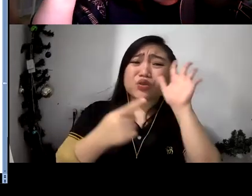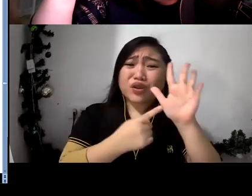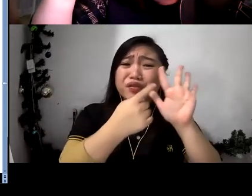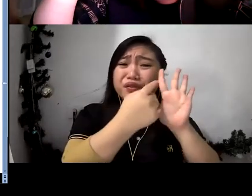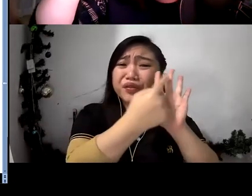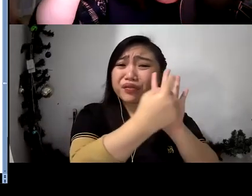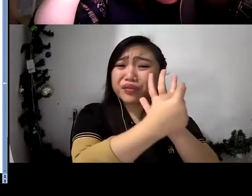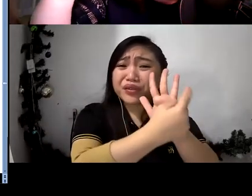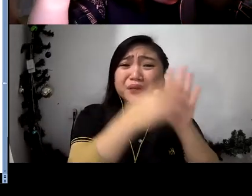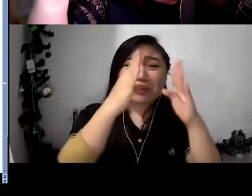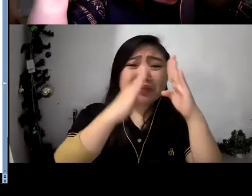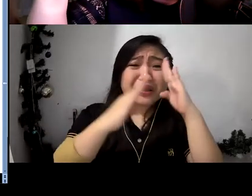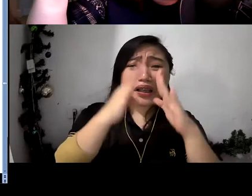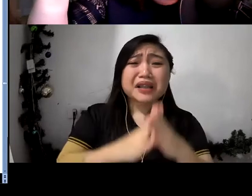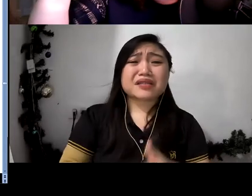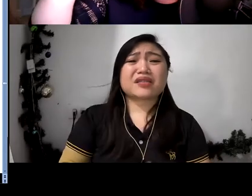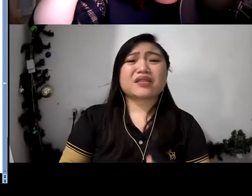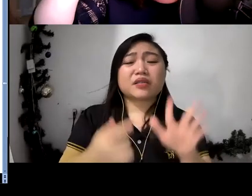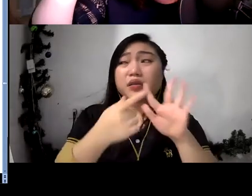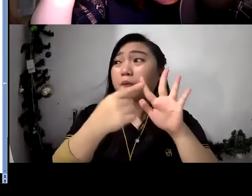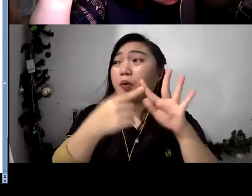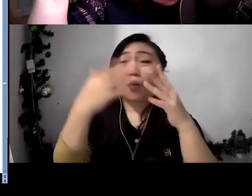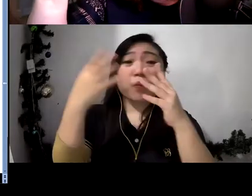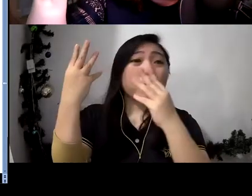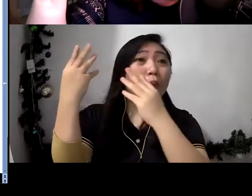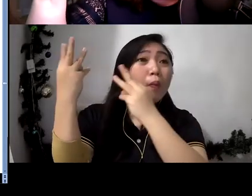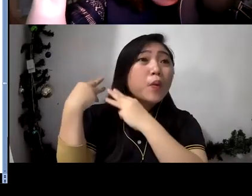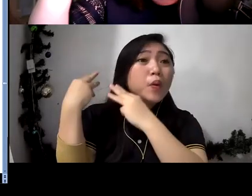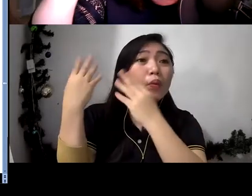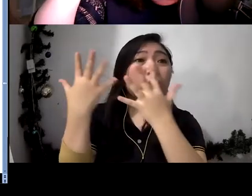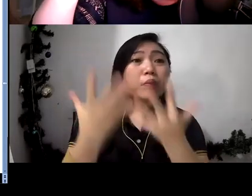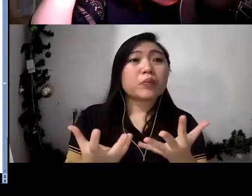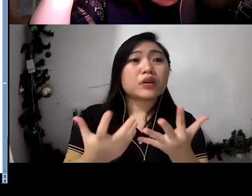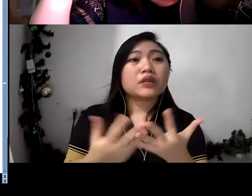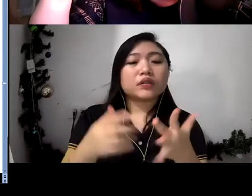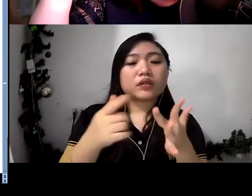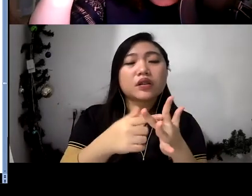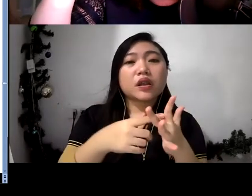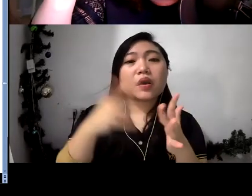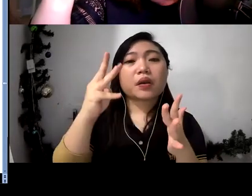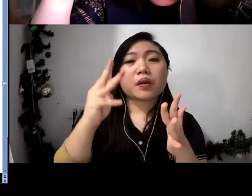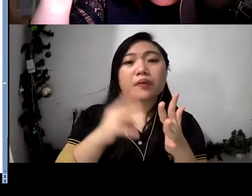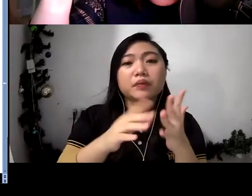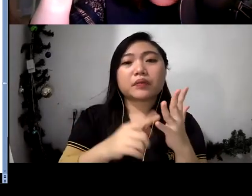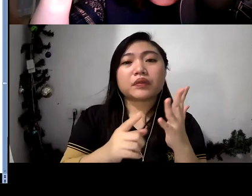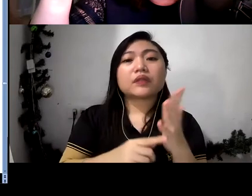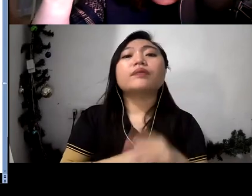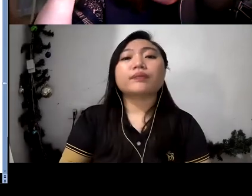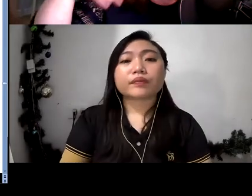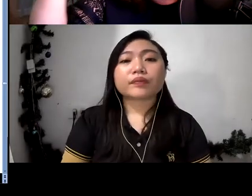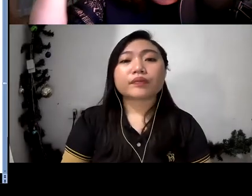stereotyping, multiple burden, subordination, marginalization, and gender-based violence,